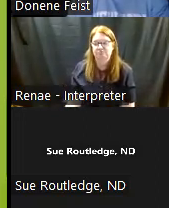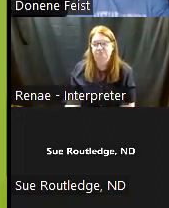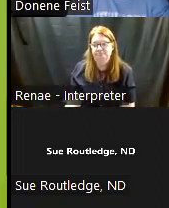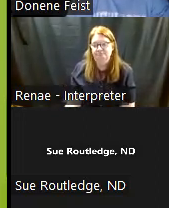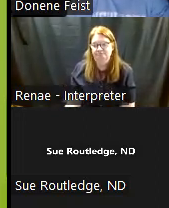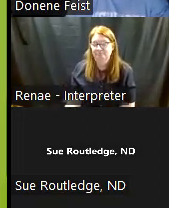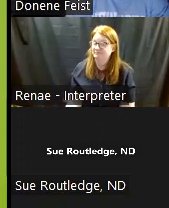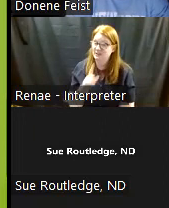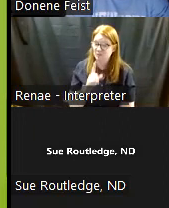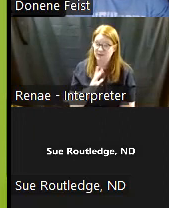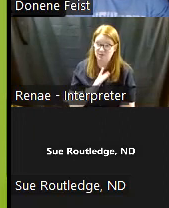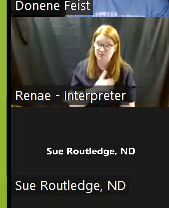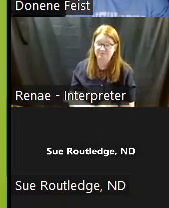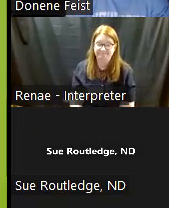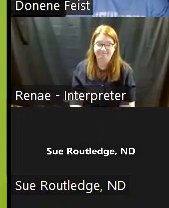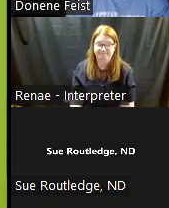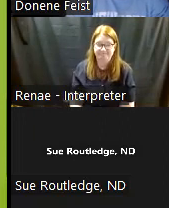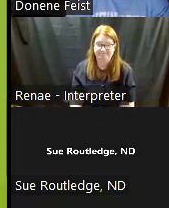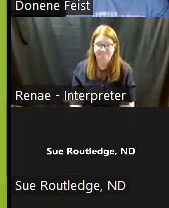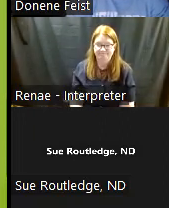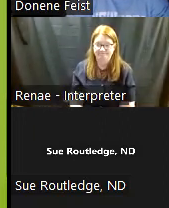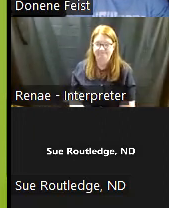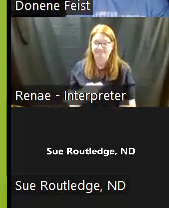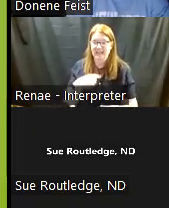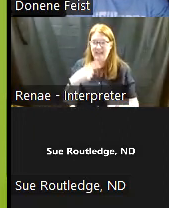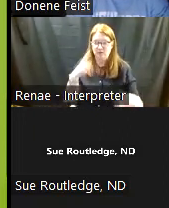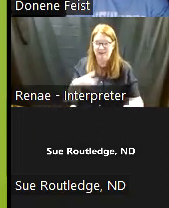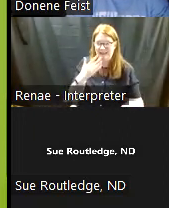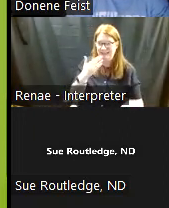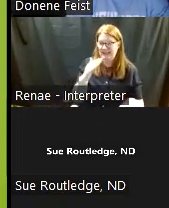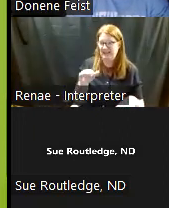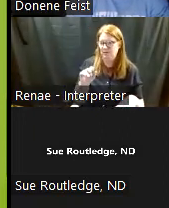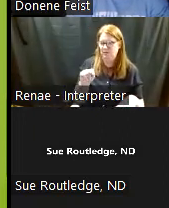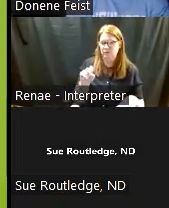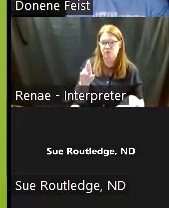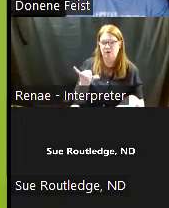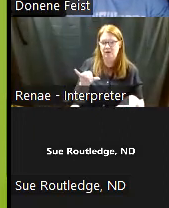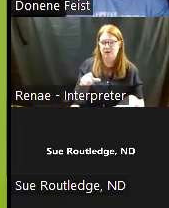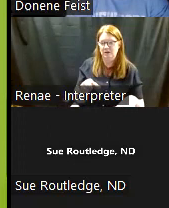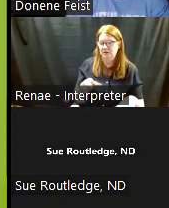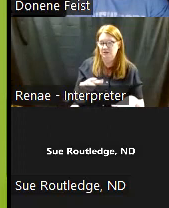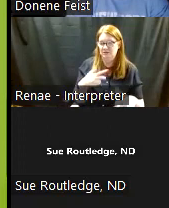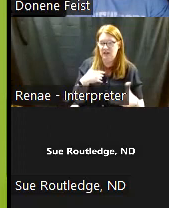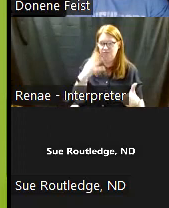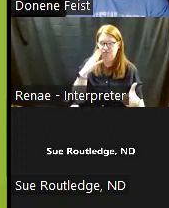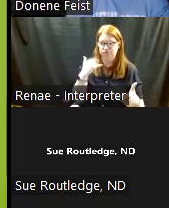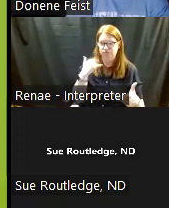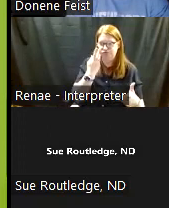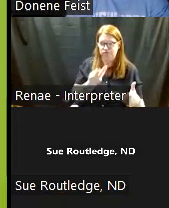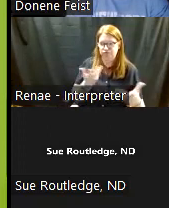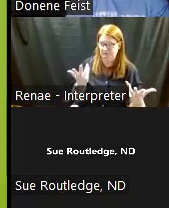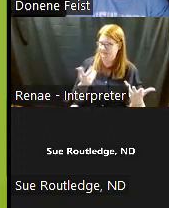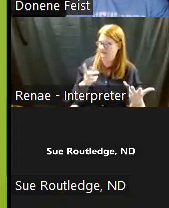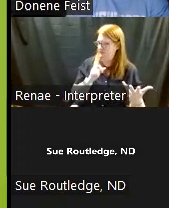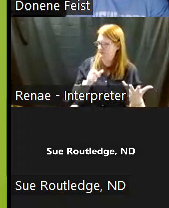This was awesome. Yeah, Thank I you. agree. Thank you so much. I feel like I've been around a lot too, and I learned lots of